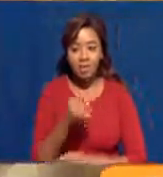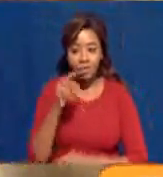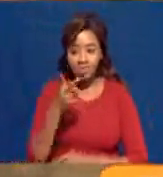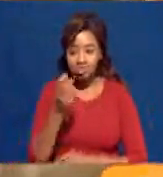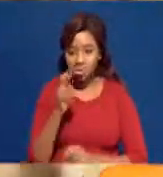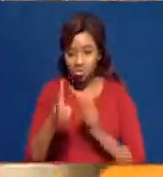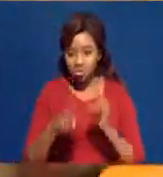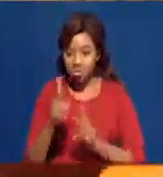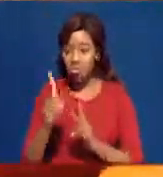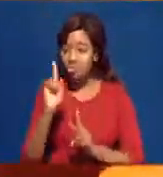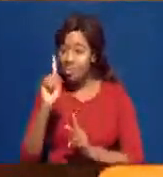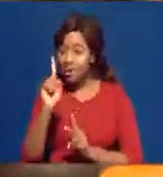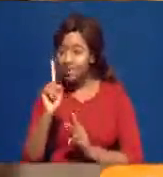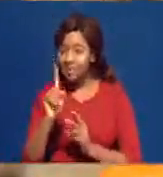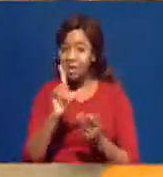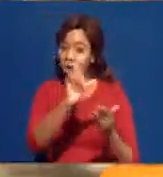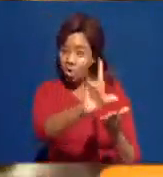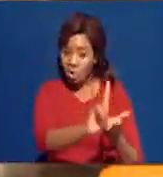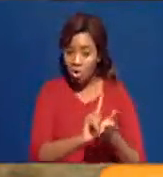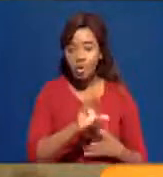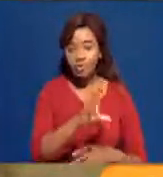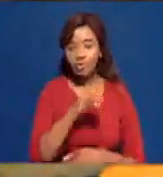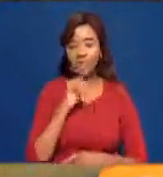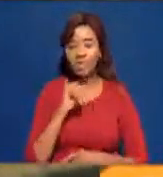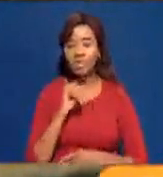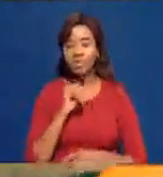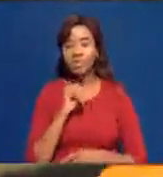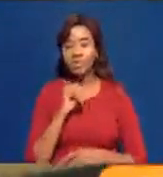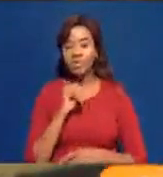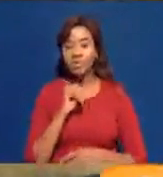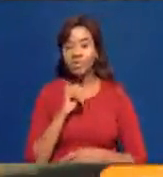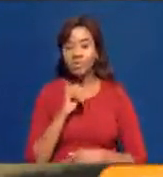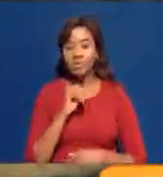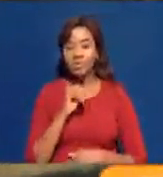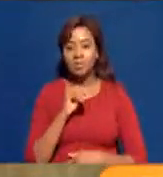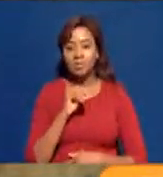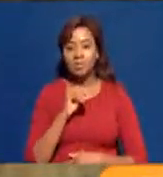bank that enabled her to raise initial capital.